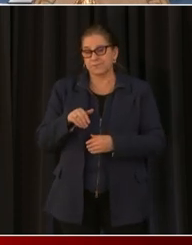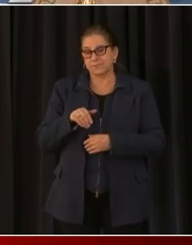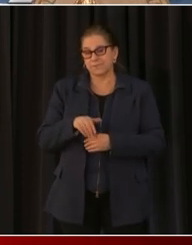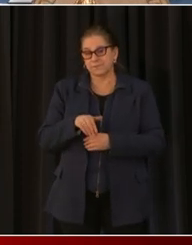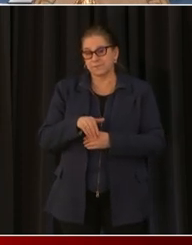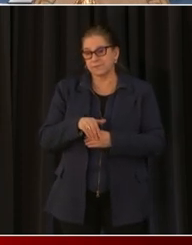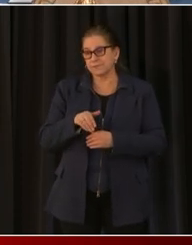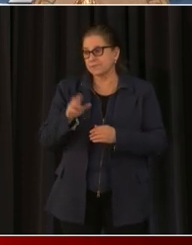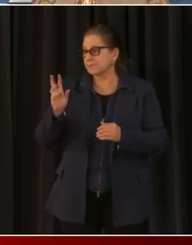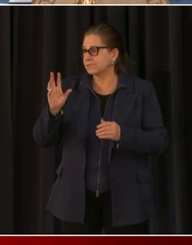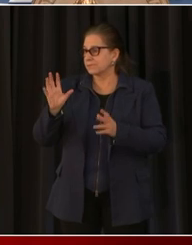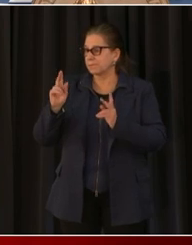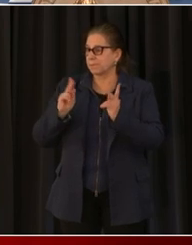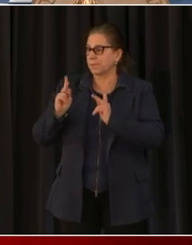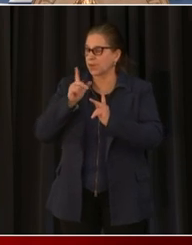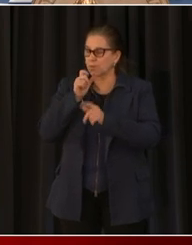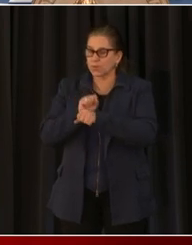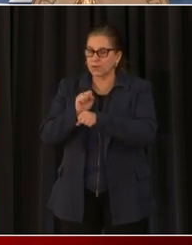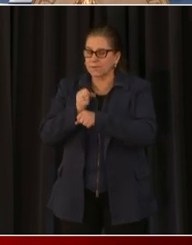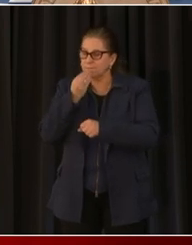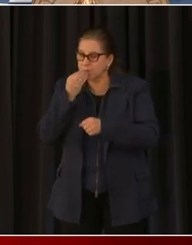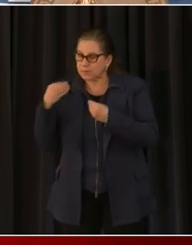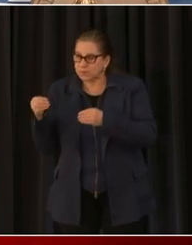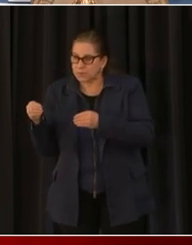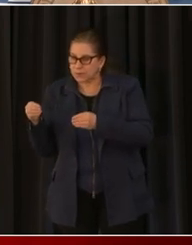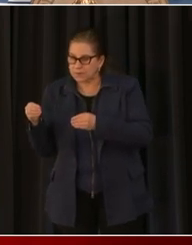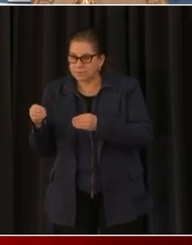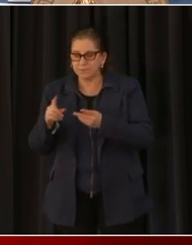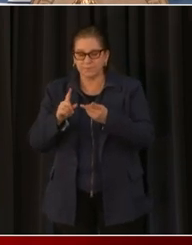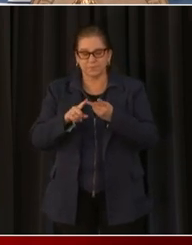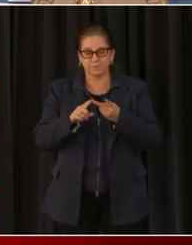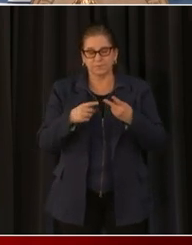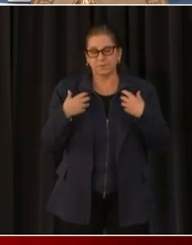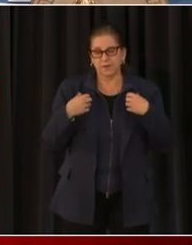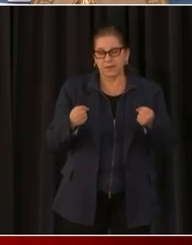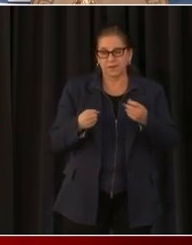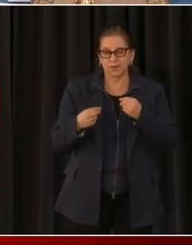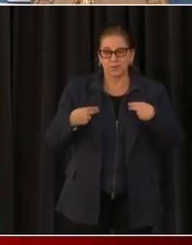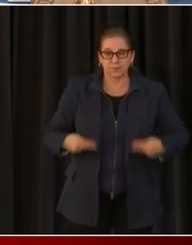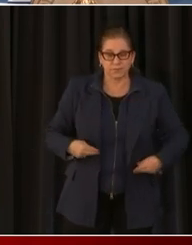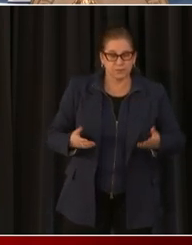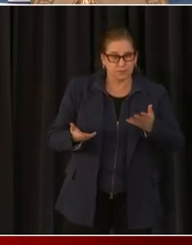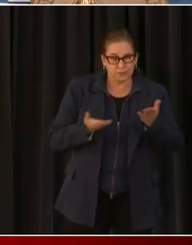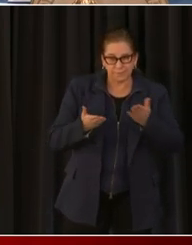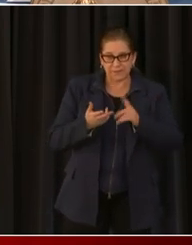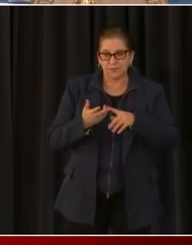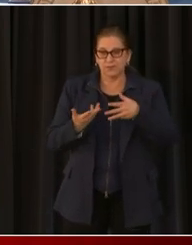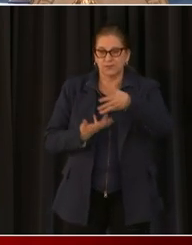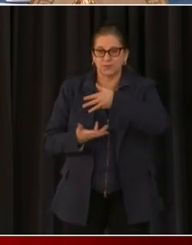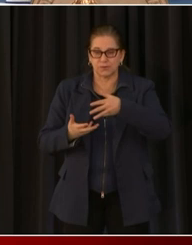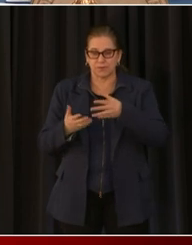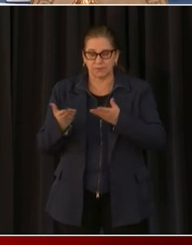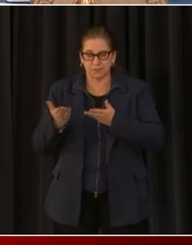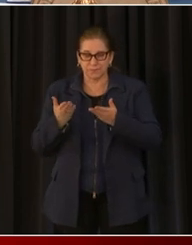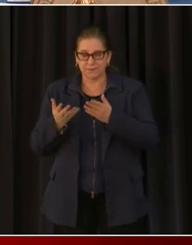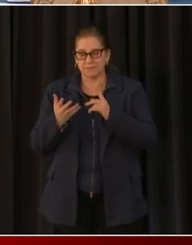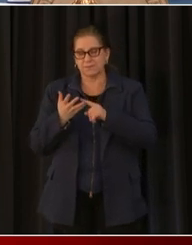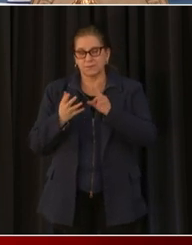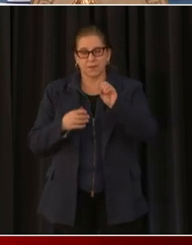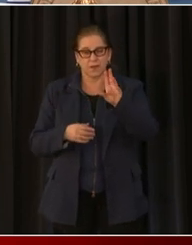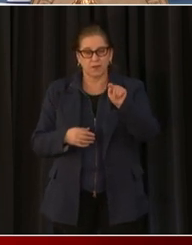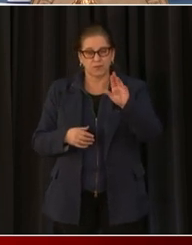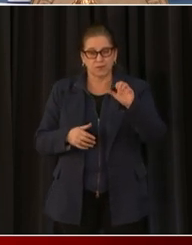in grocery store settings, health and human services and social services outreach workers, individuals who work